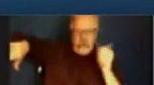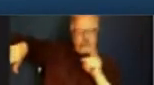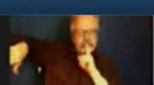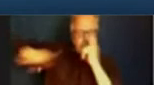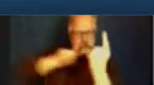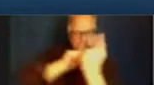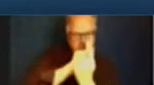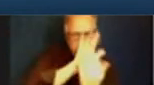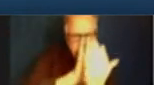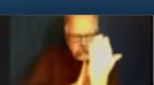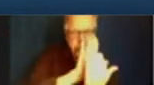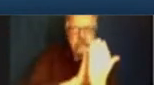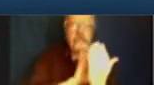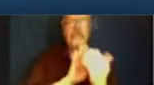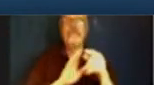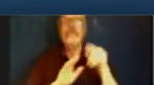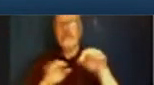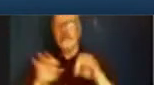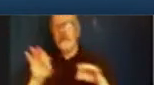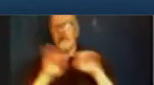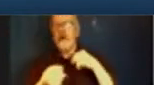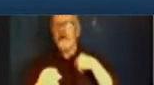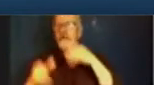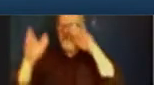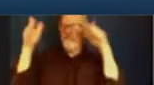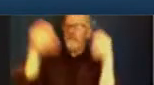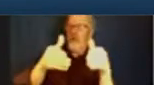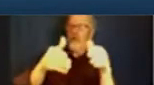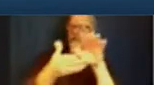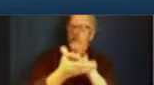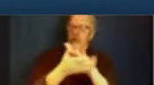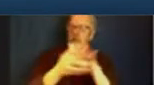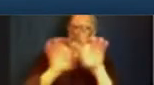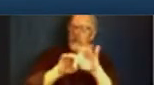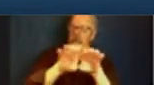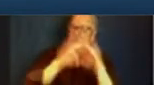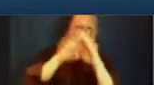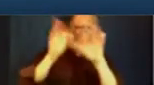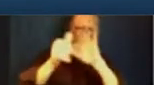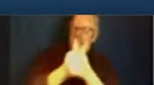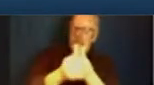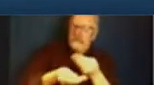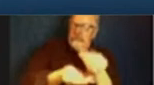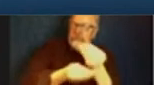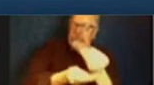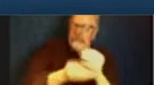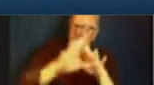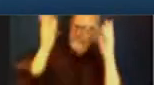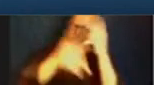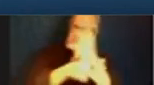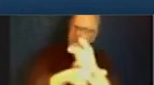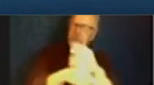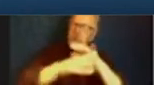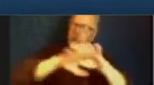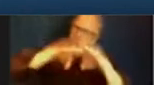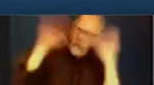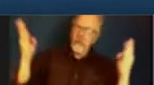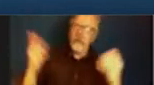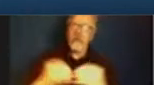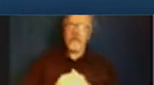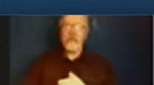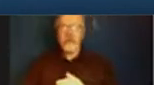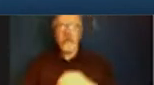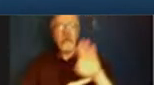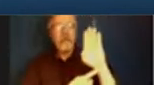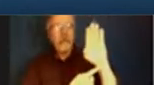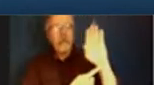on increasing supplies of masks and tests and the use of boosters to make those available to our